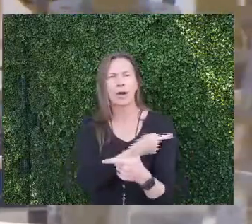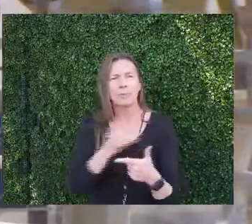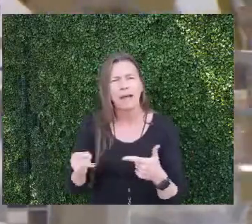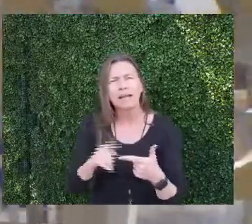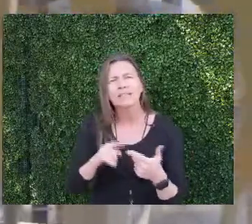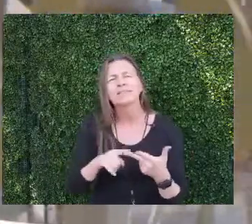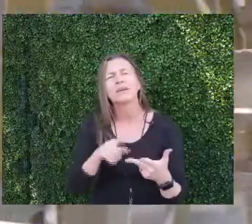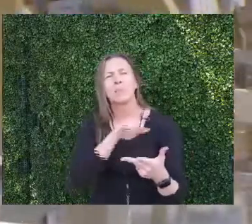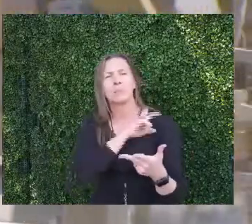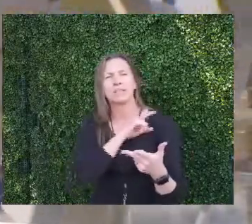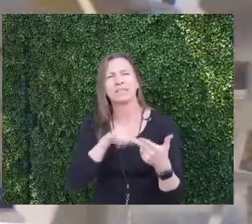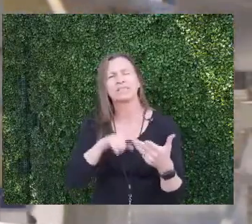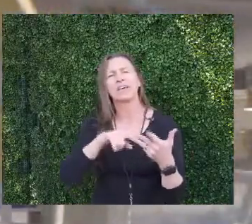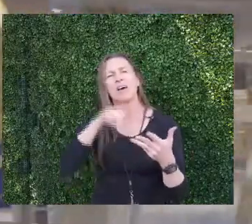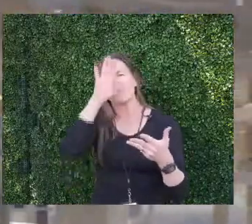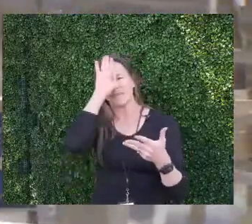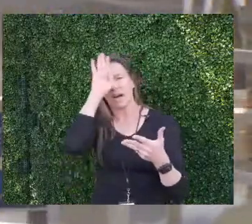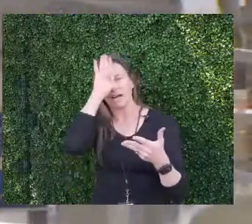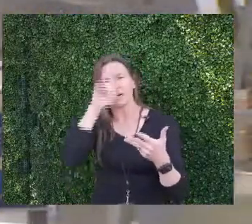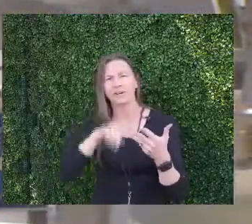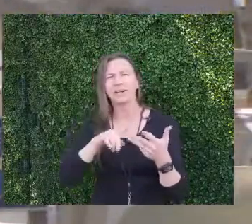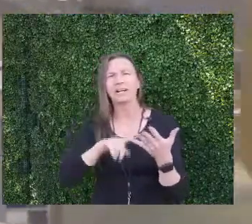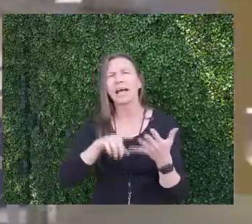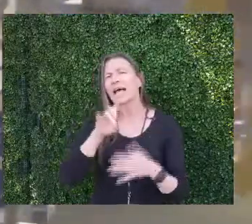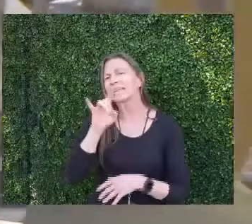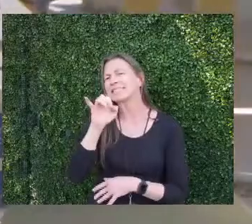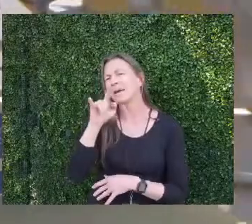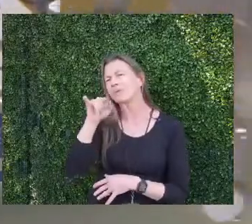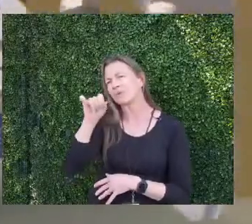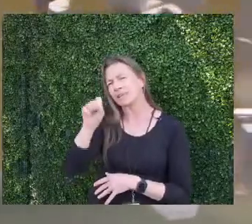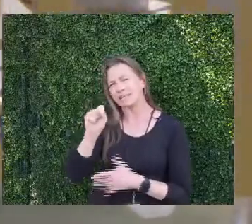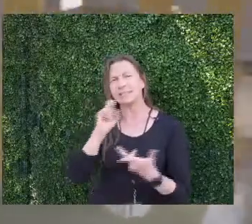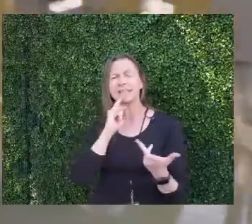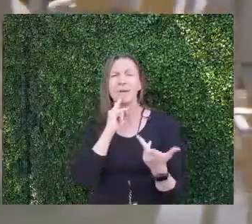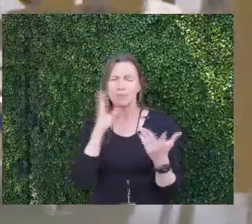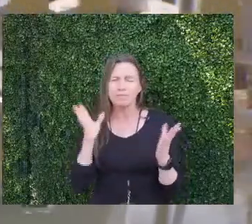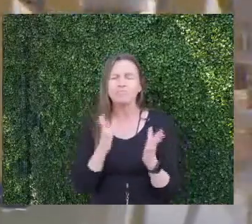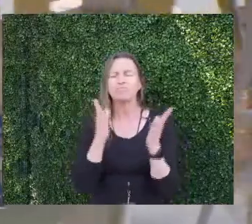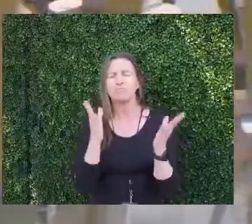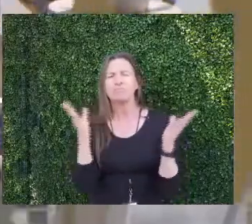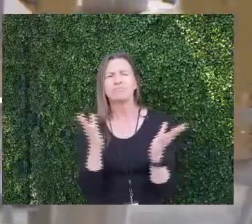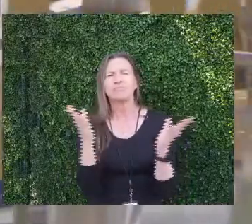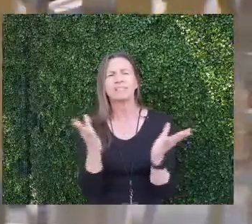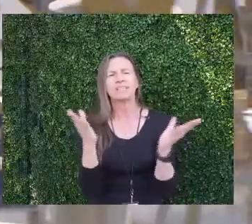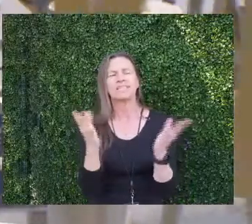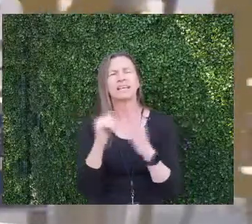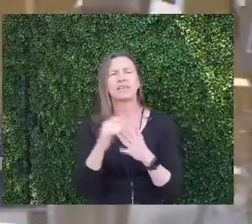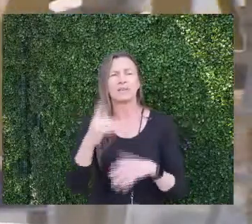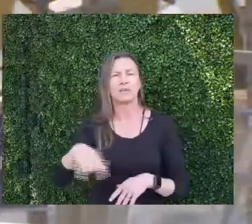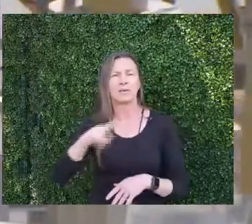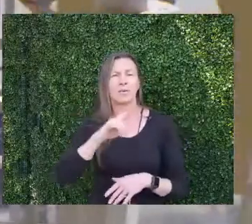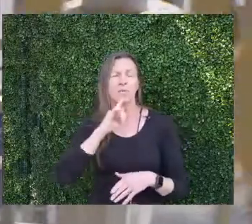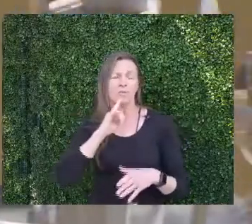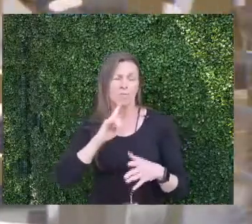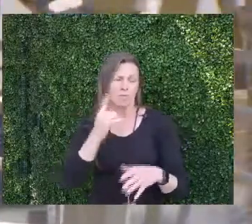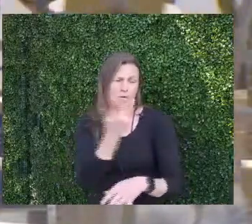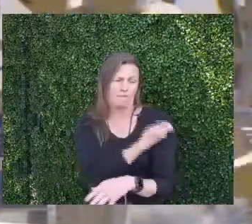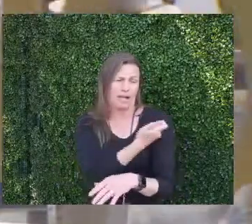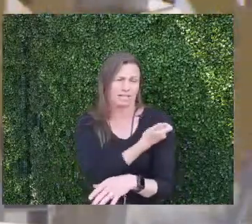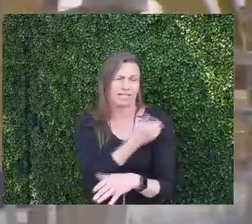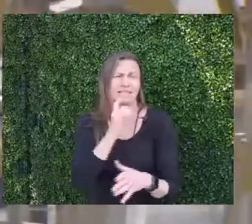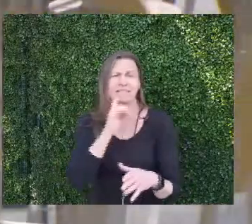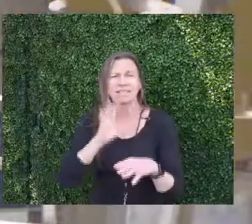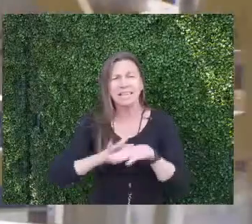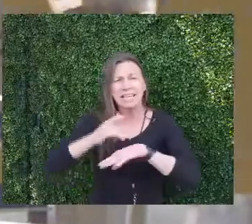deputy sheriffs, that we also prioritized in terms of the vaccination program early on when there was scarcity with vaccines. Now there's